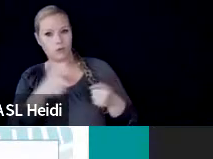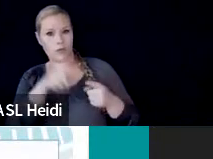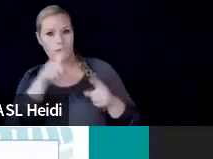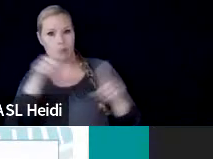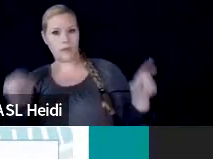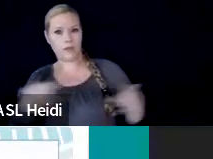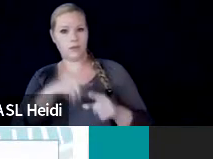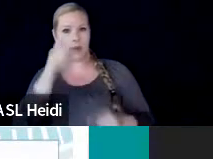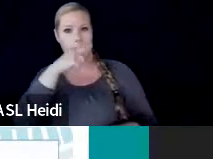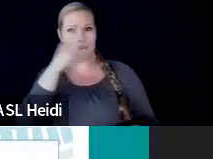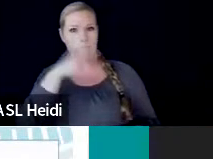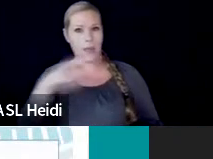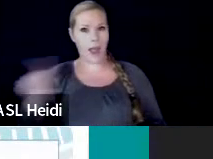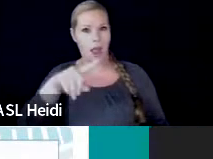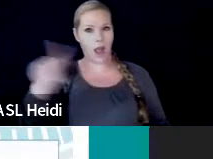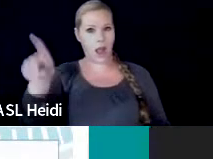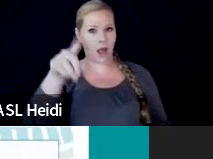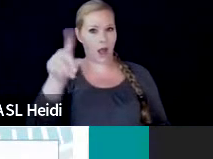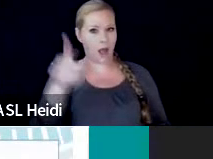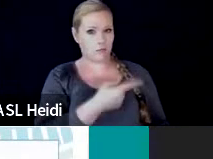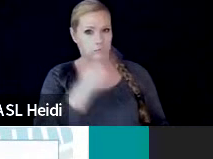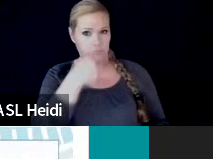so.